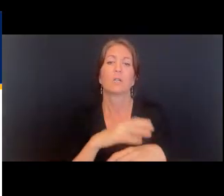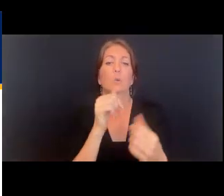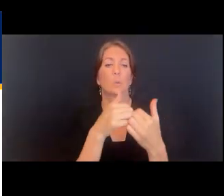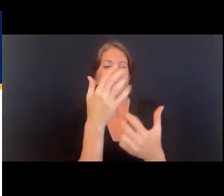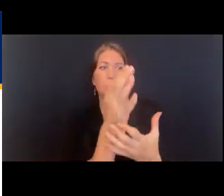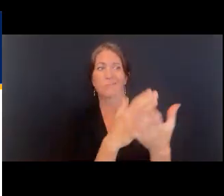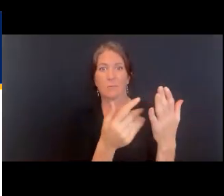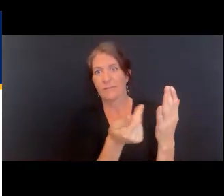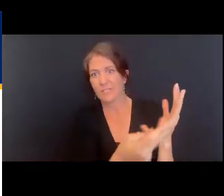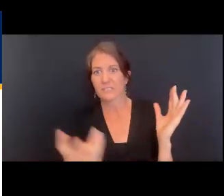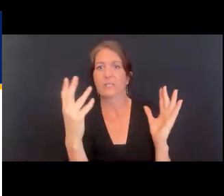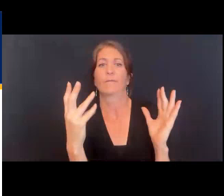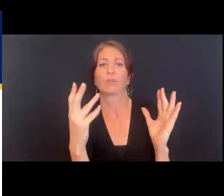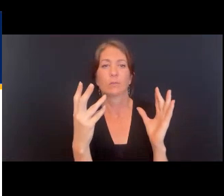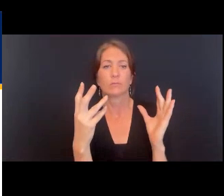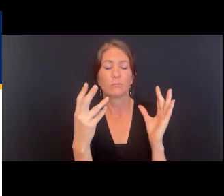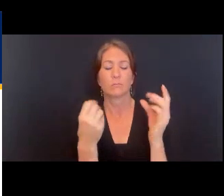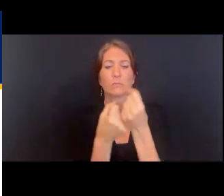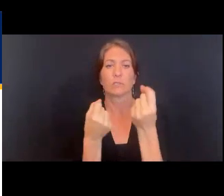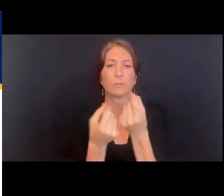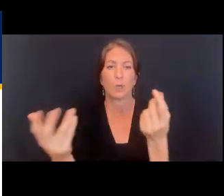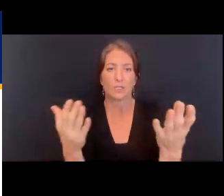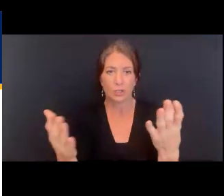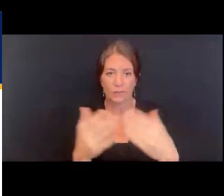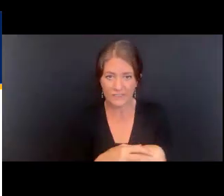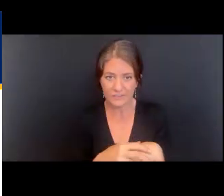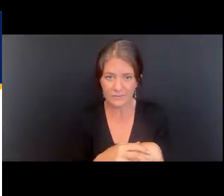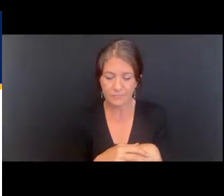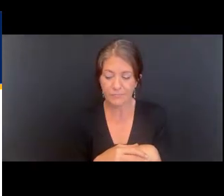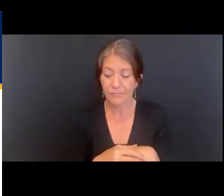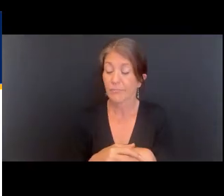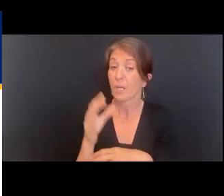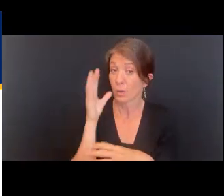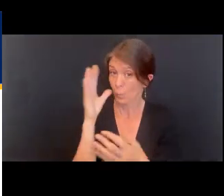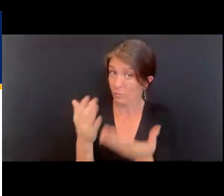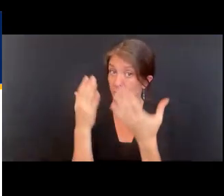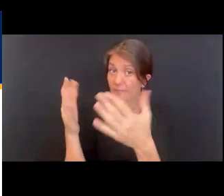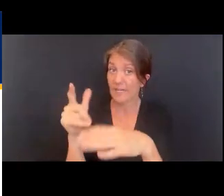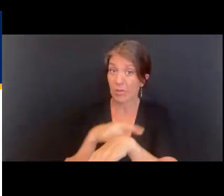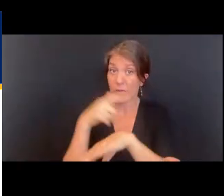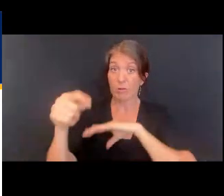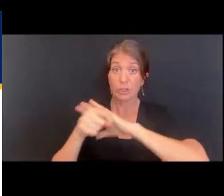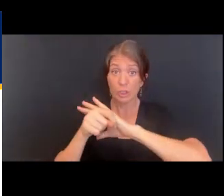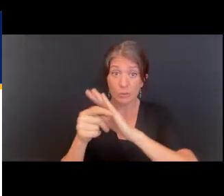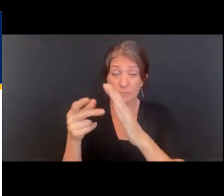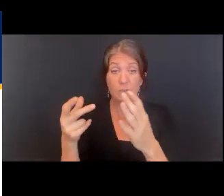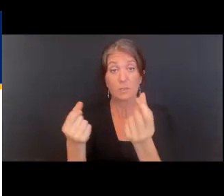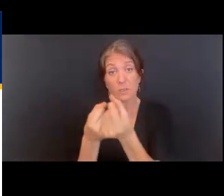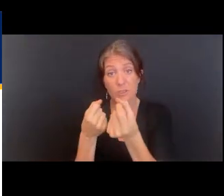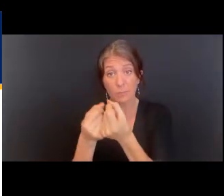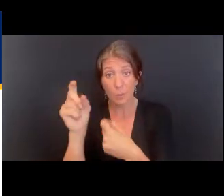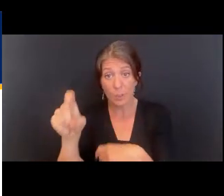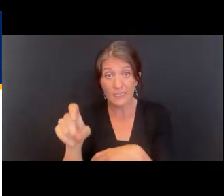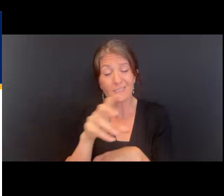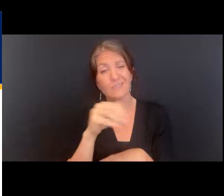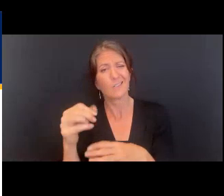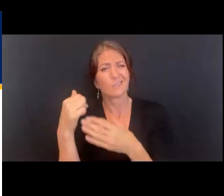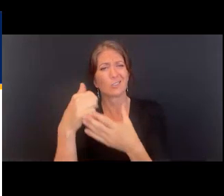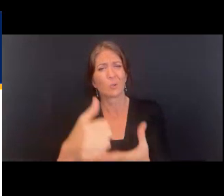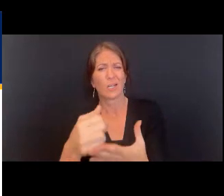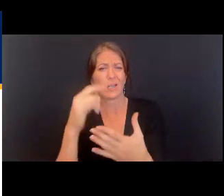have. We provide long-term support needs for people. And like I said, just identifying the